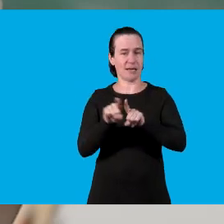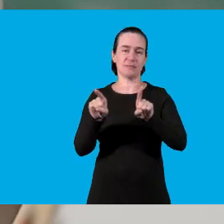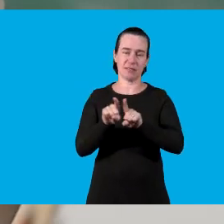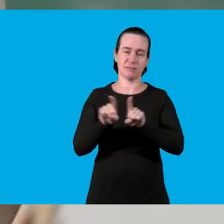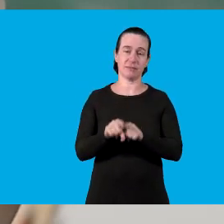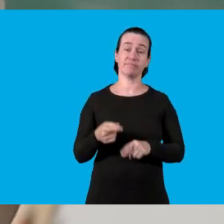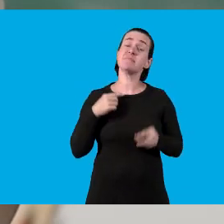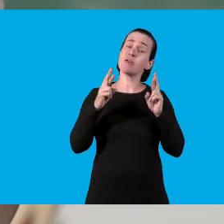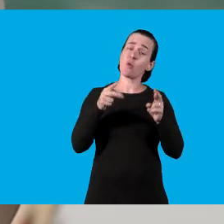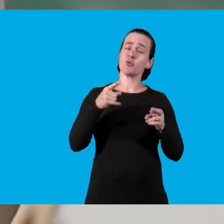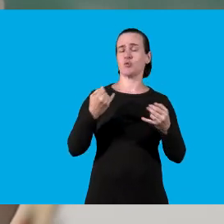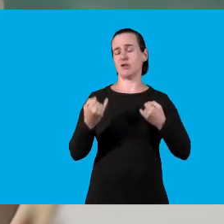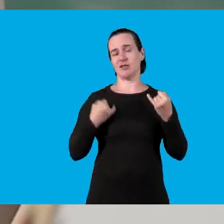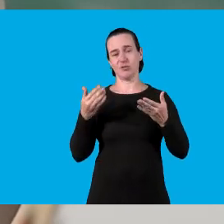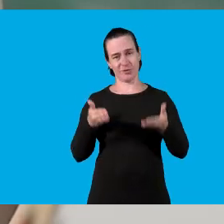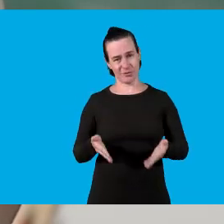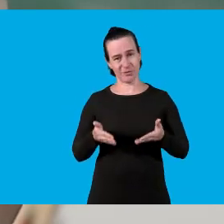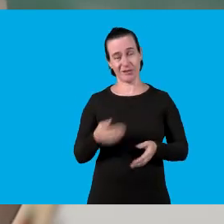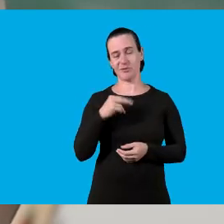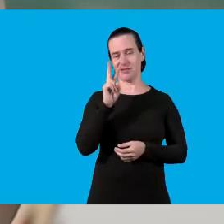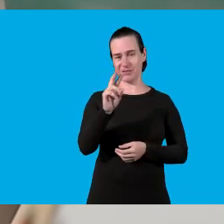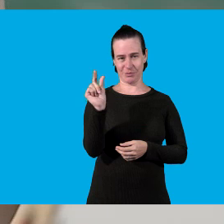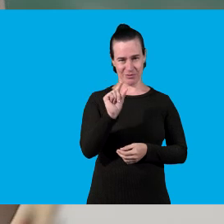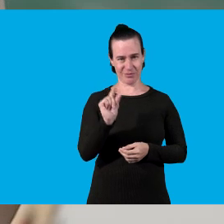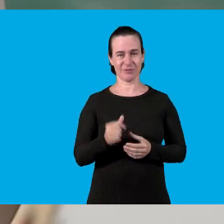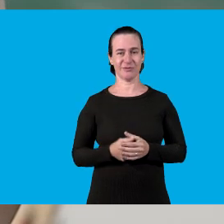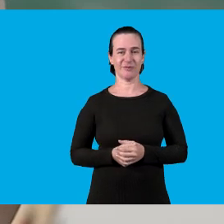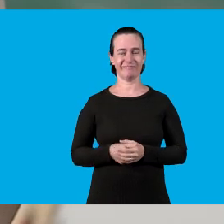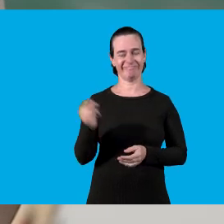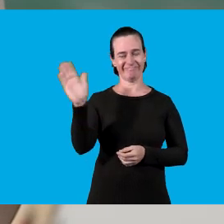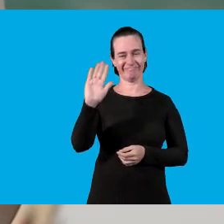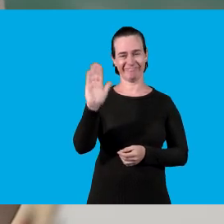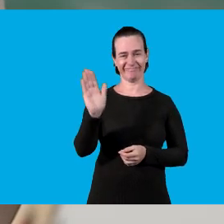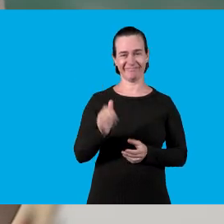stop that for today. Hope you enjoyed today's lesson. See you